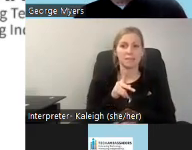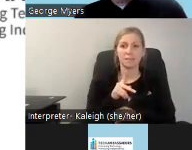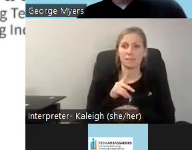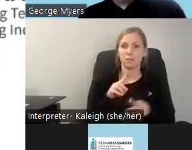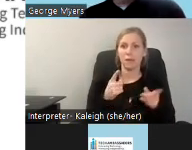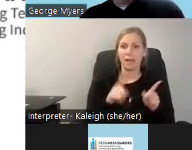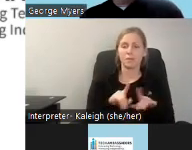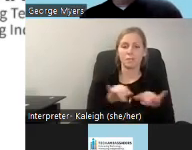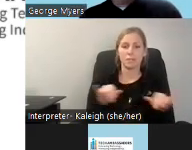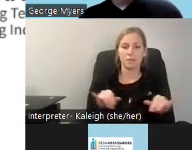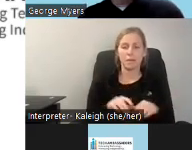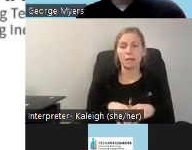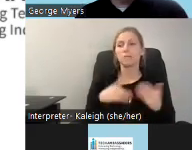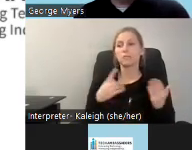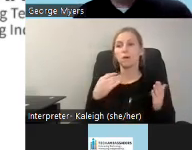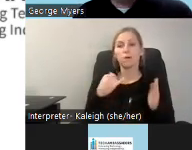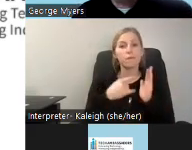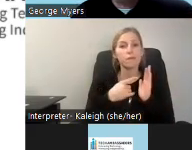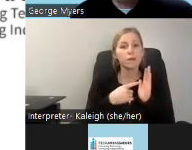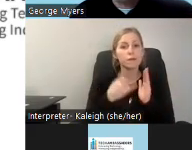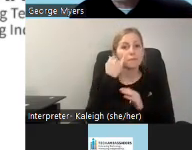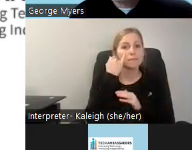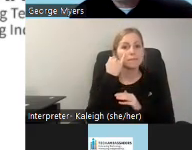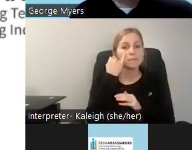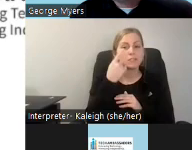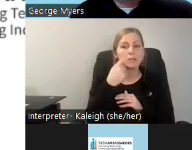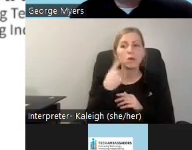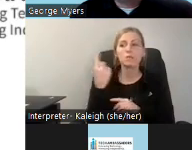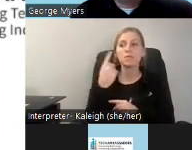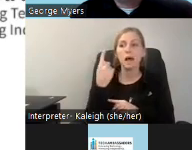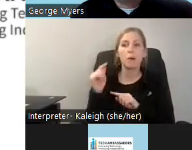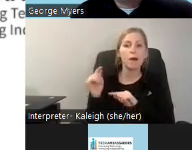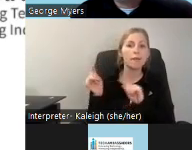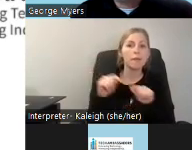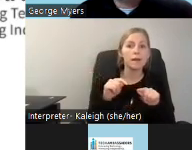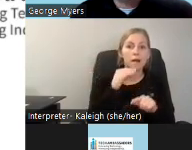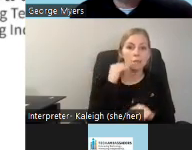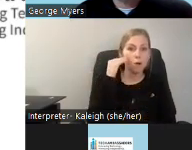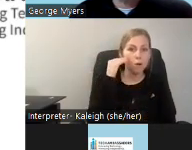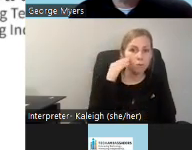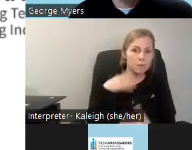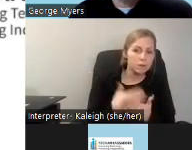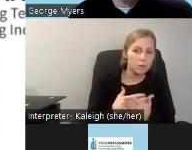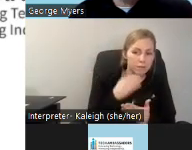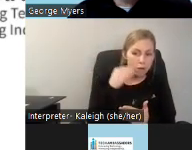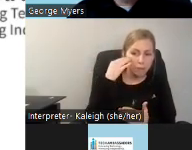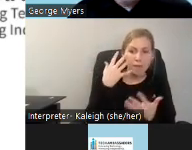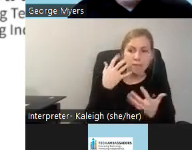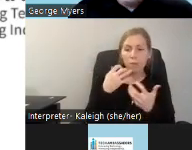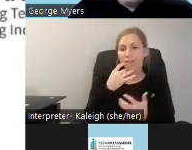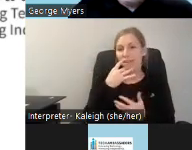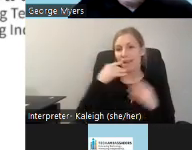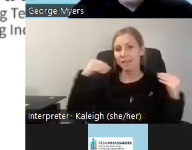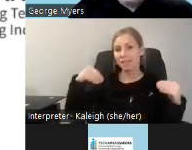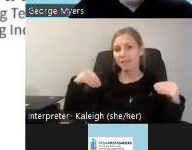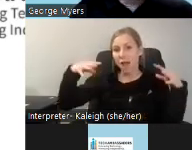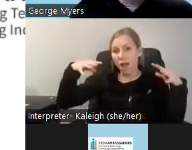if someone comes home and wants the lights on